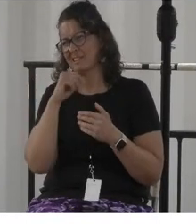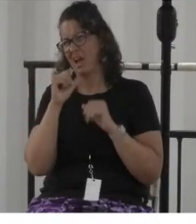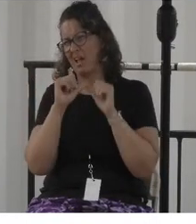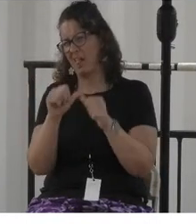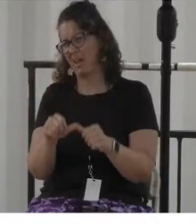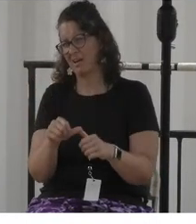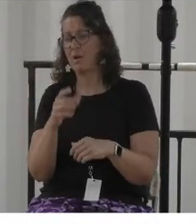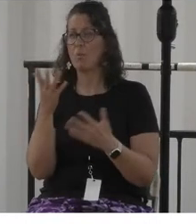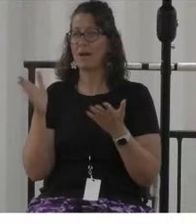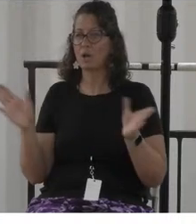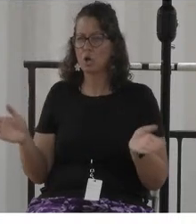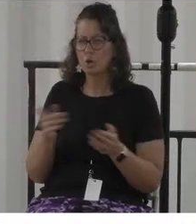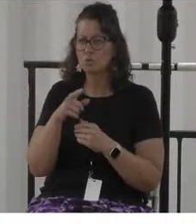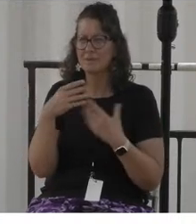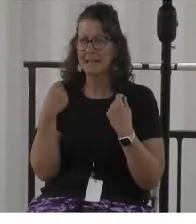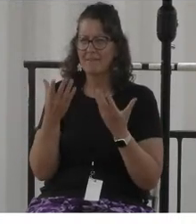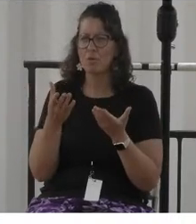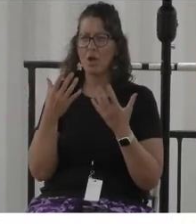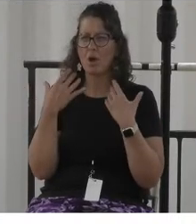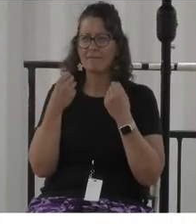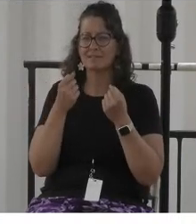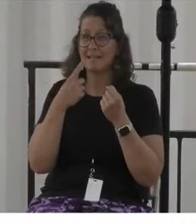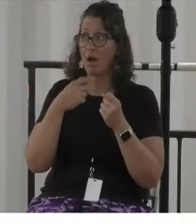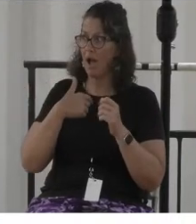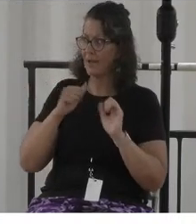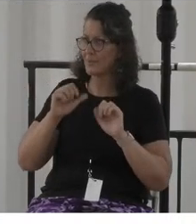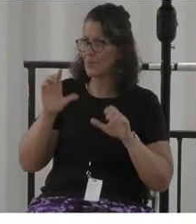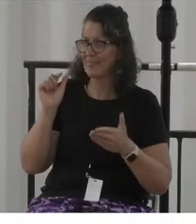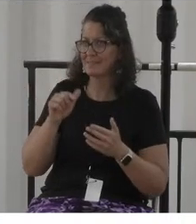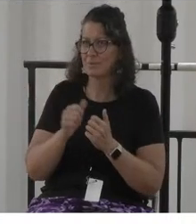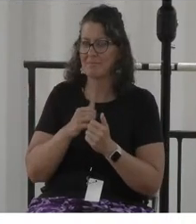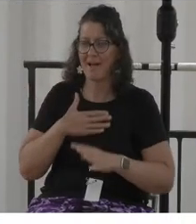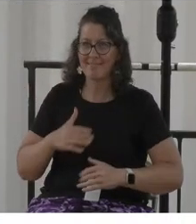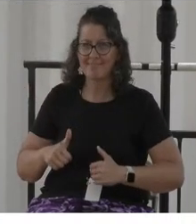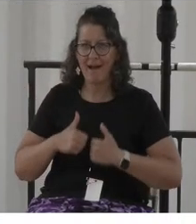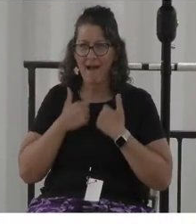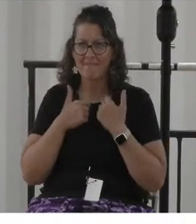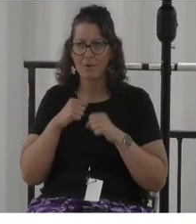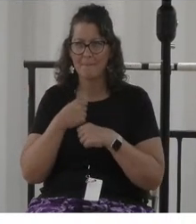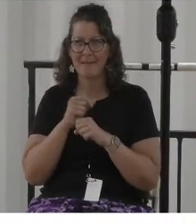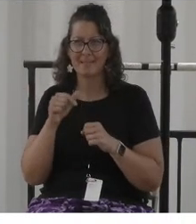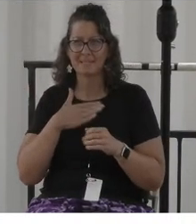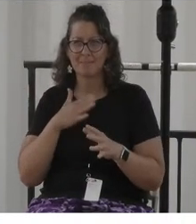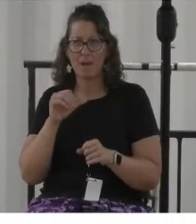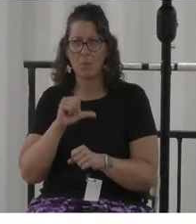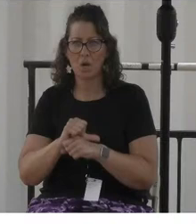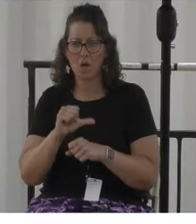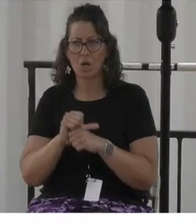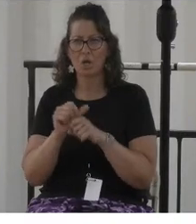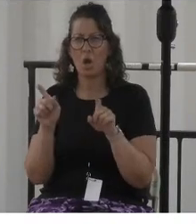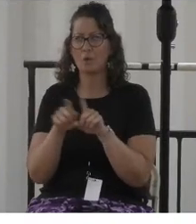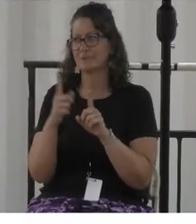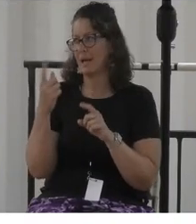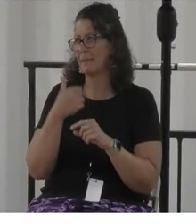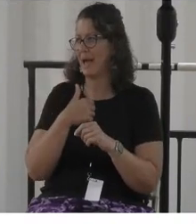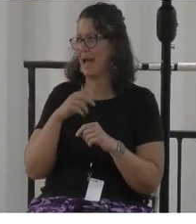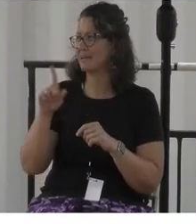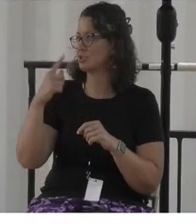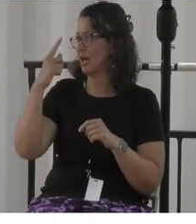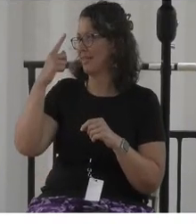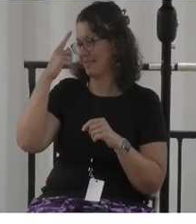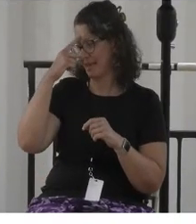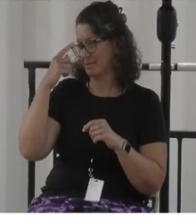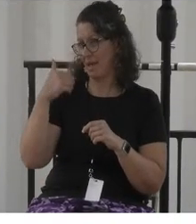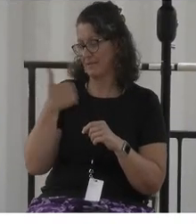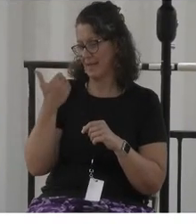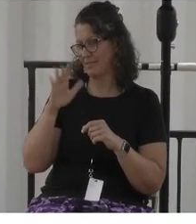you the confidence to say, I could do this with my life. I could make this my work as well as something that I just think as a little child